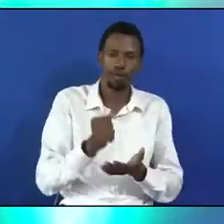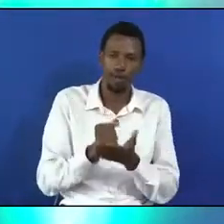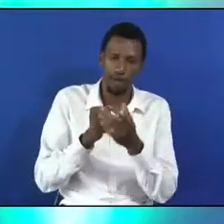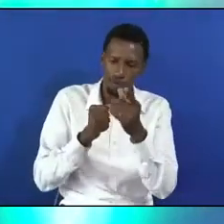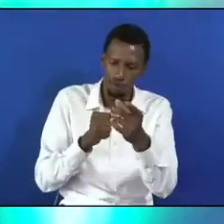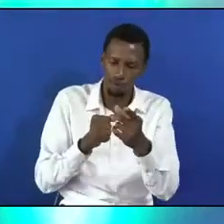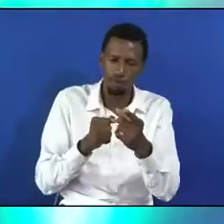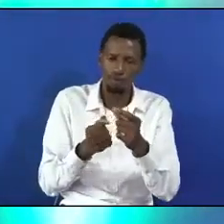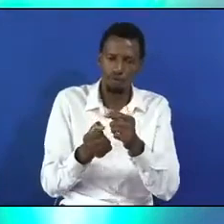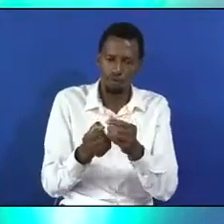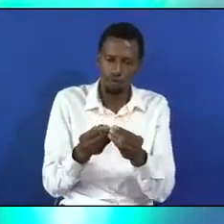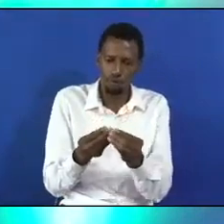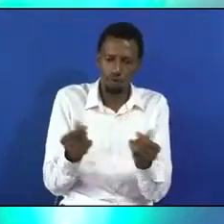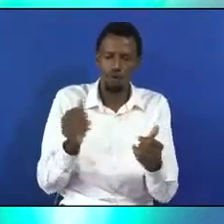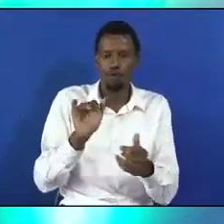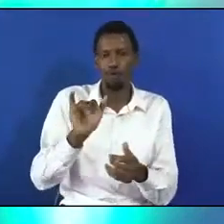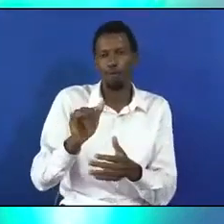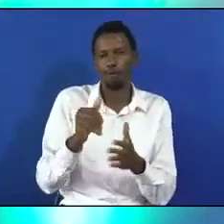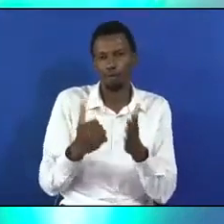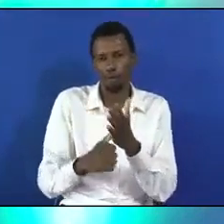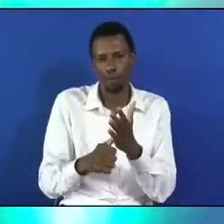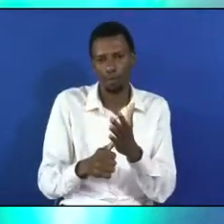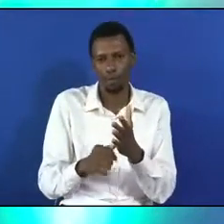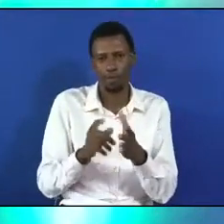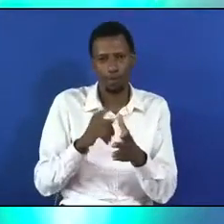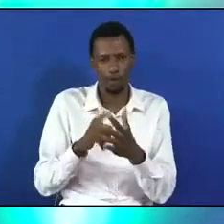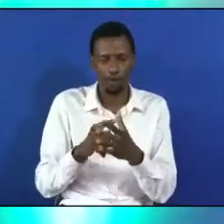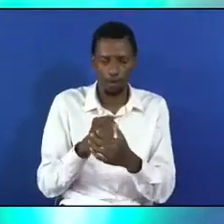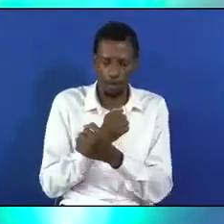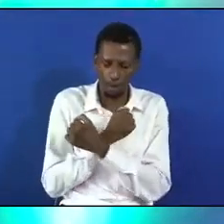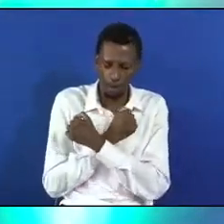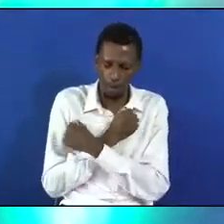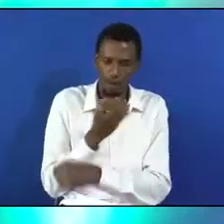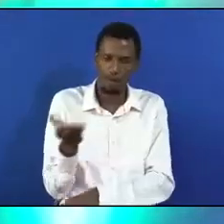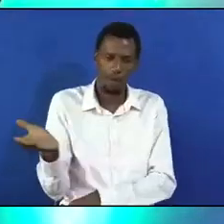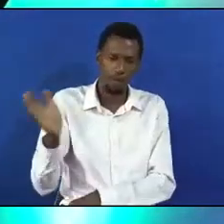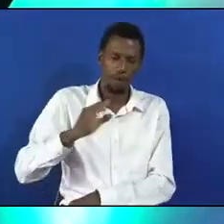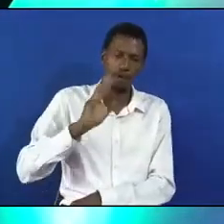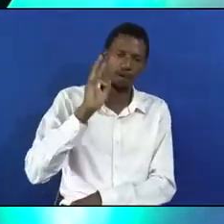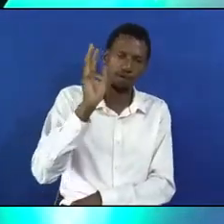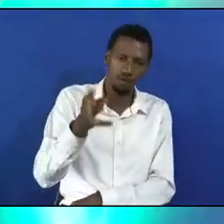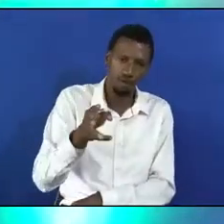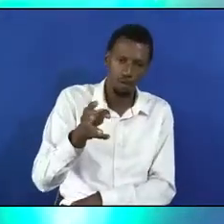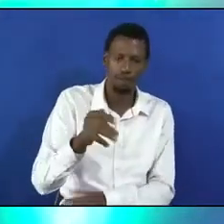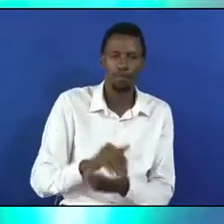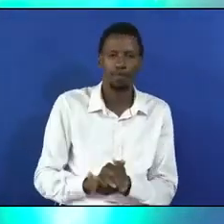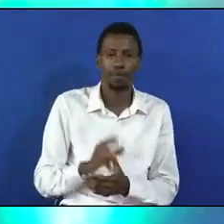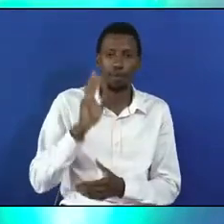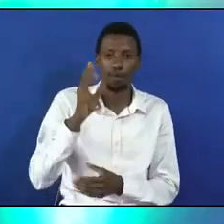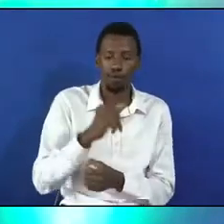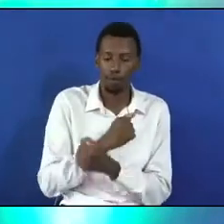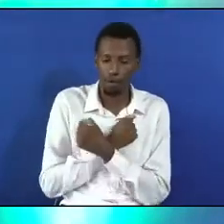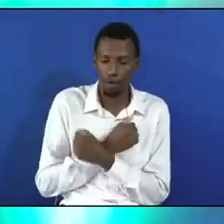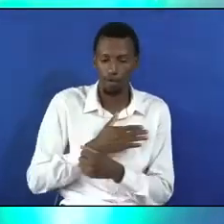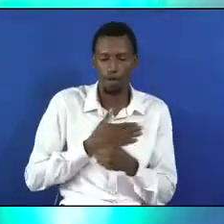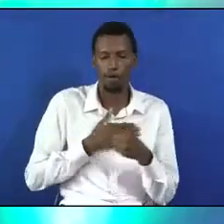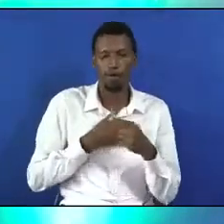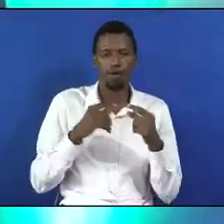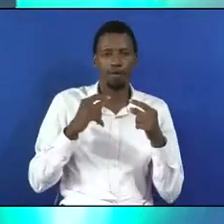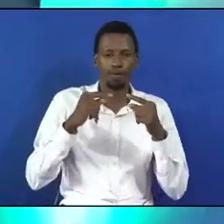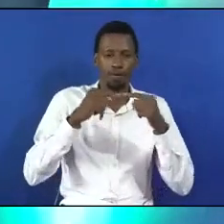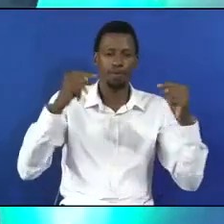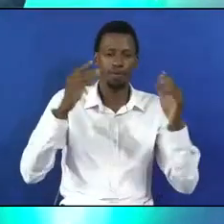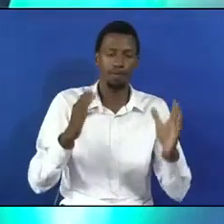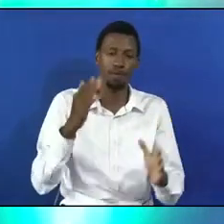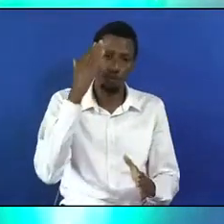problem. Hallelujah. And the love will come back, and we will love even our enemies because we have that responsibility.